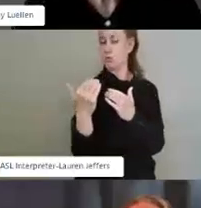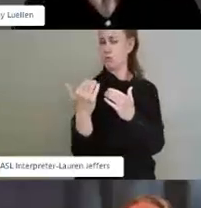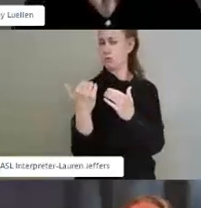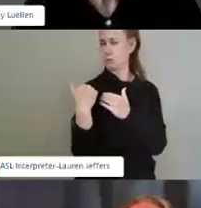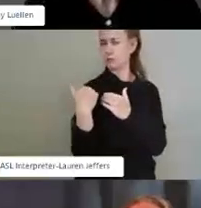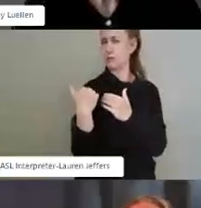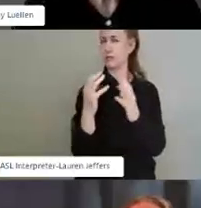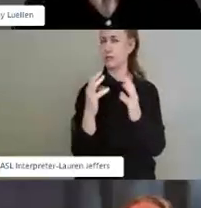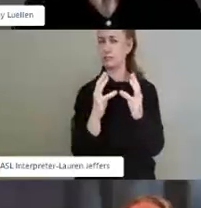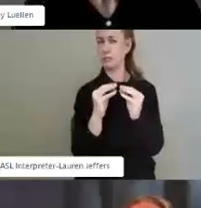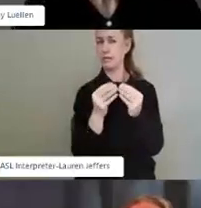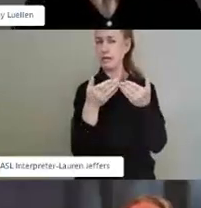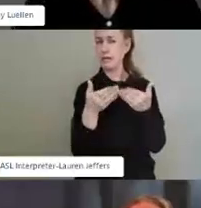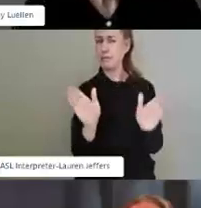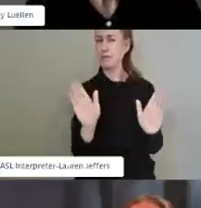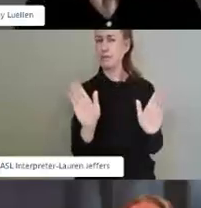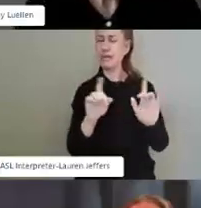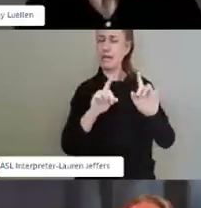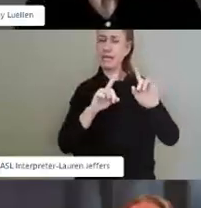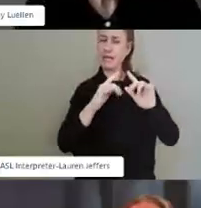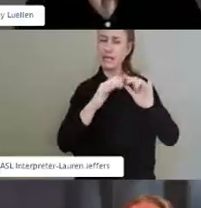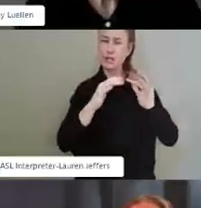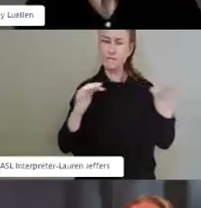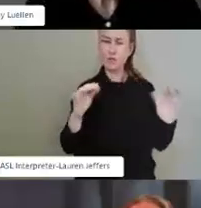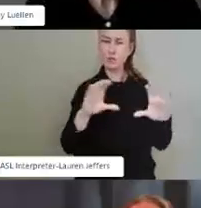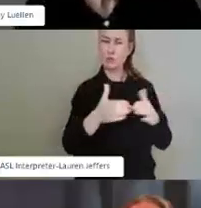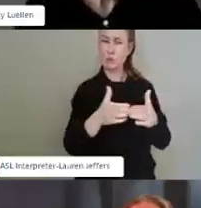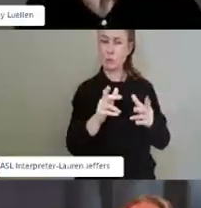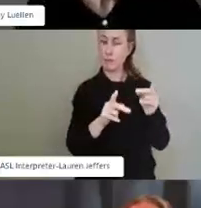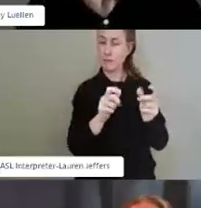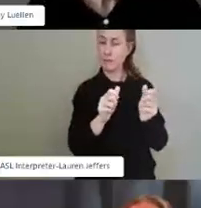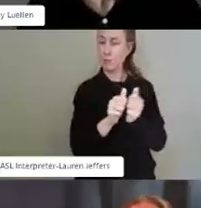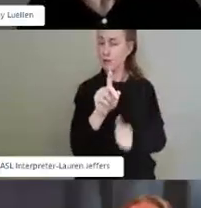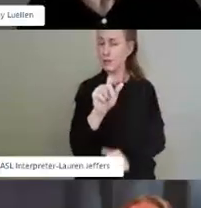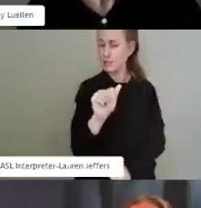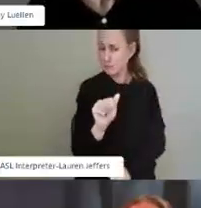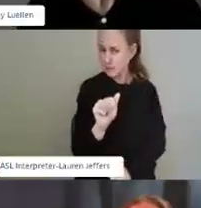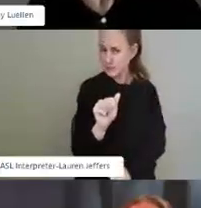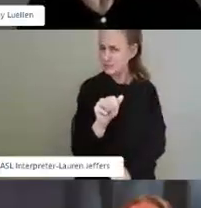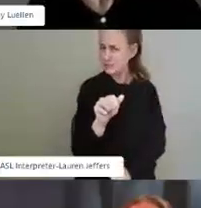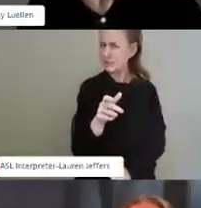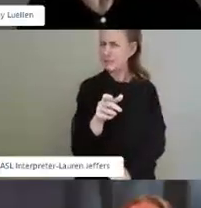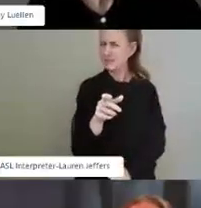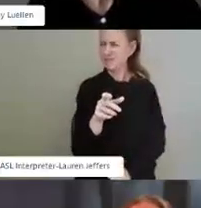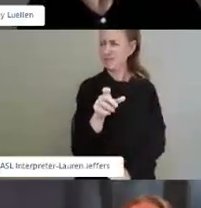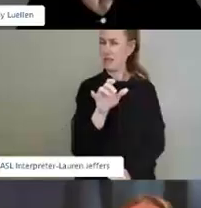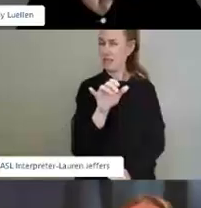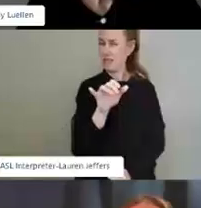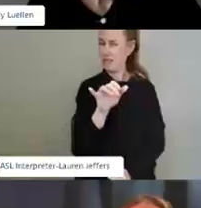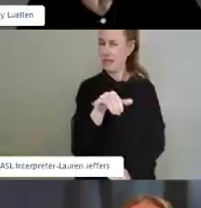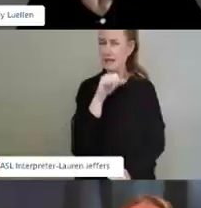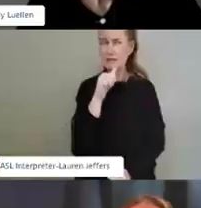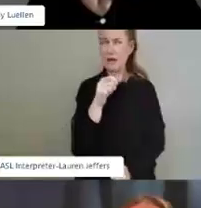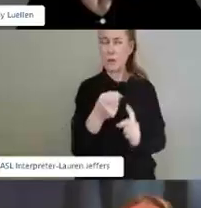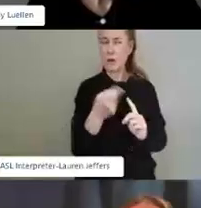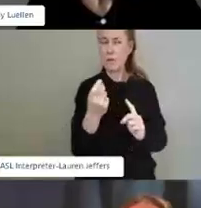the public, a very diverse group of people with disabilities, does that not automatically mean that you need to